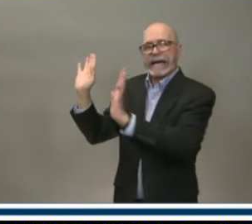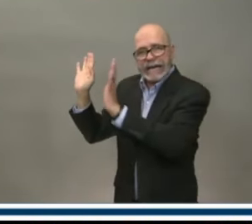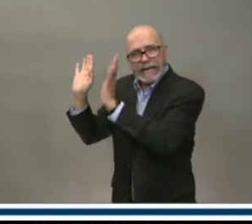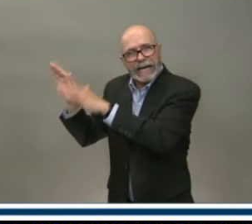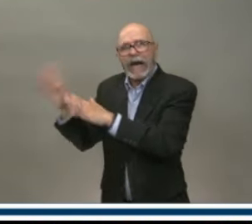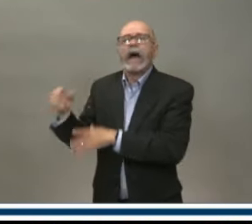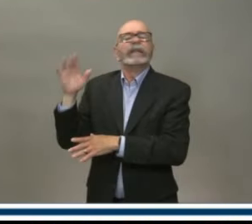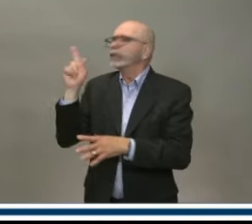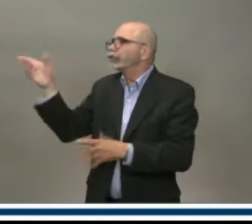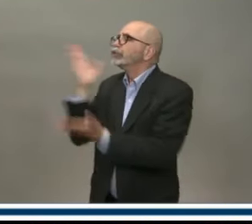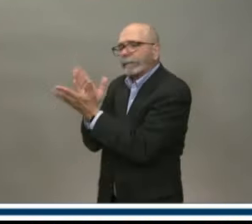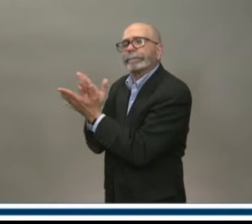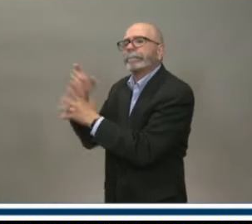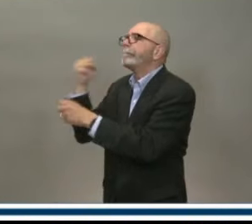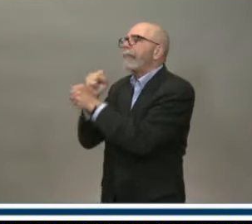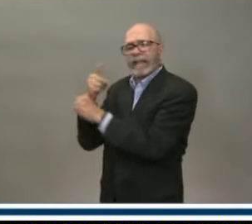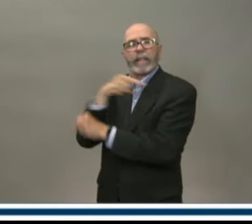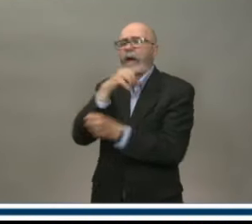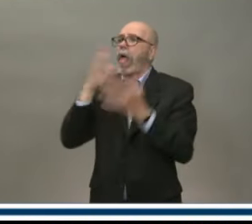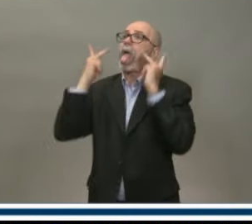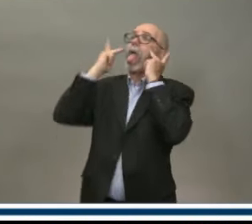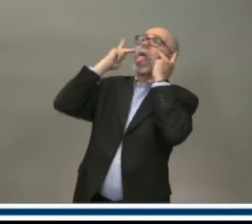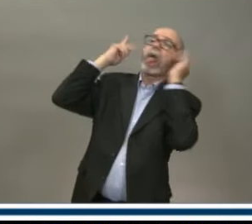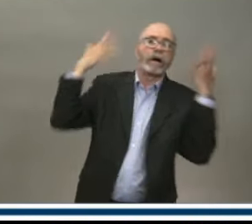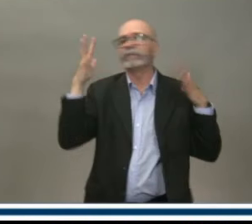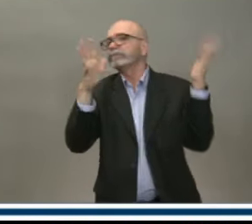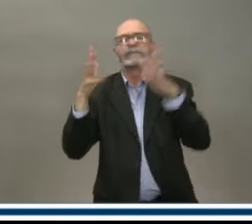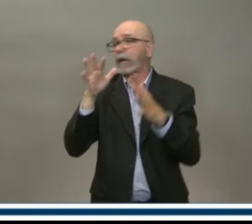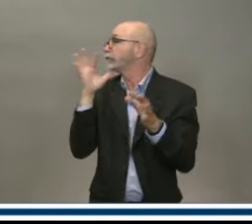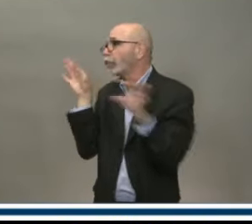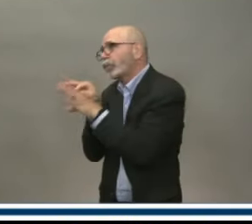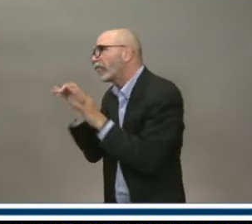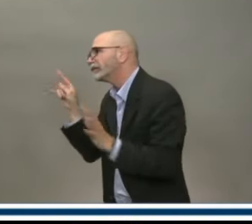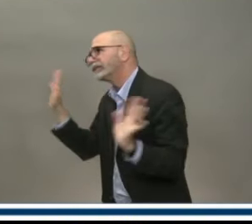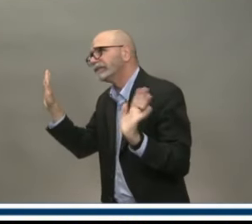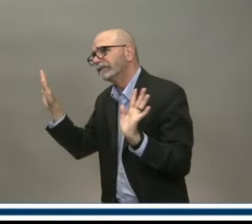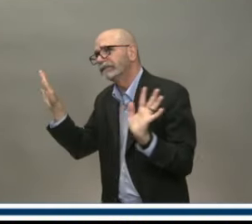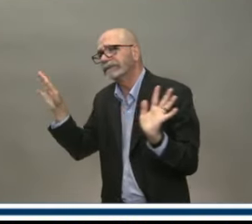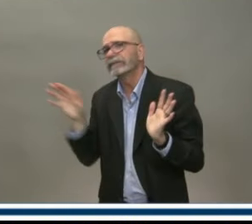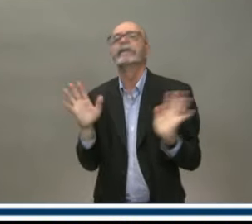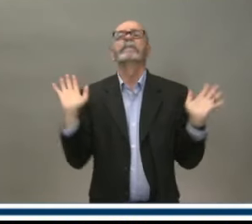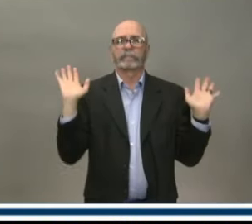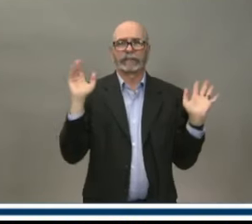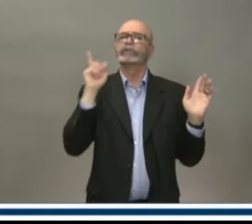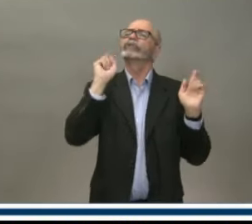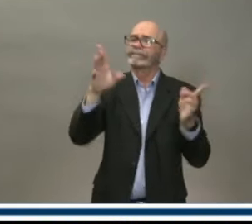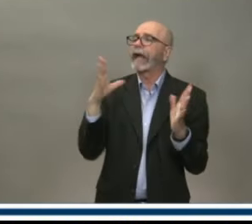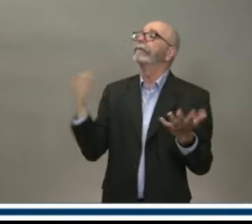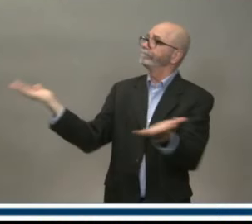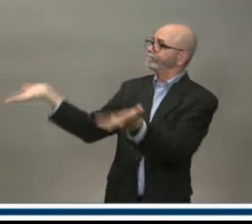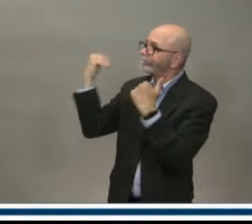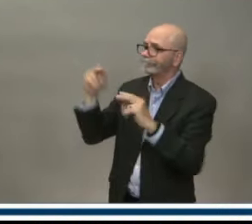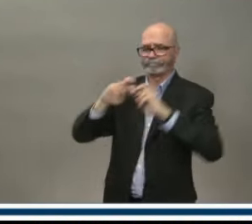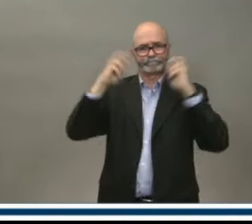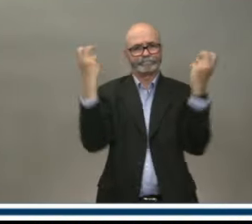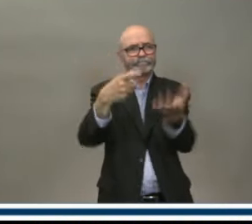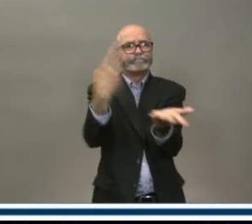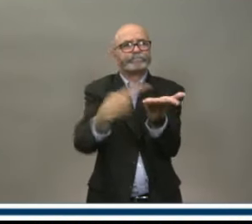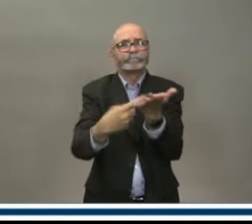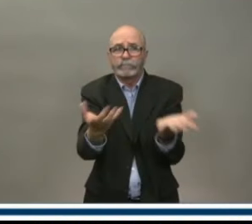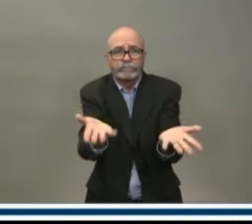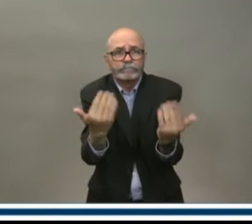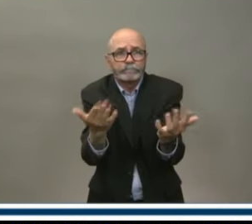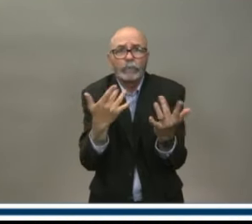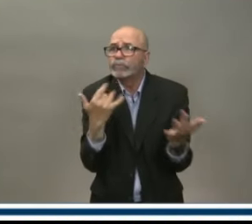and anxiety where it's not necessary, and that's inappropriate. Come to the table and work with the rest of your unions, the rest of the healthcare system to